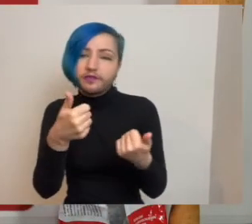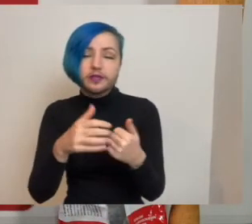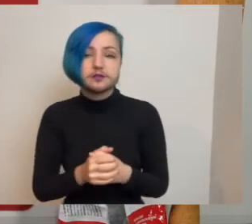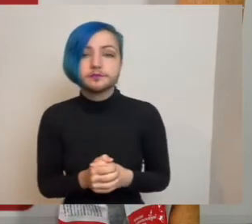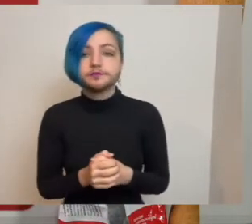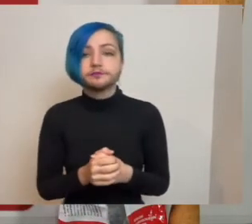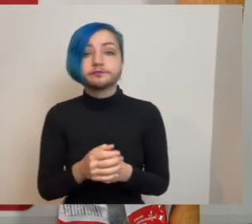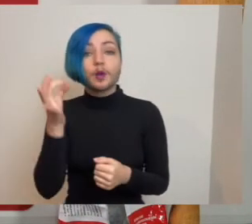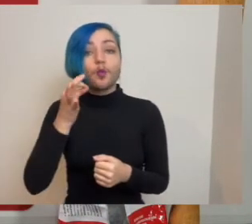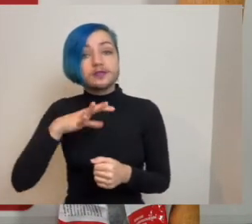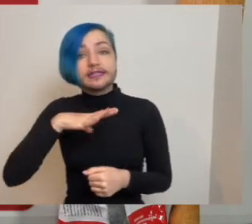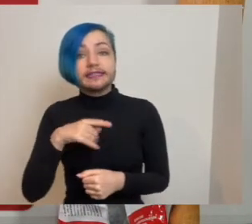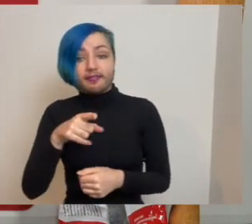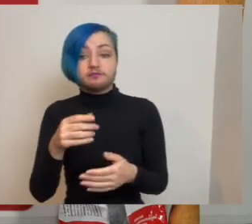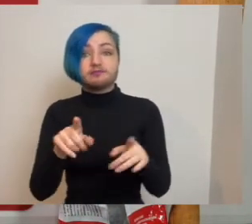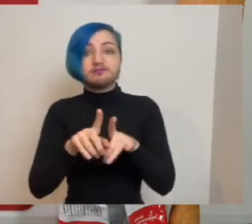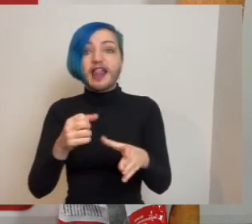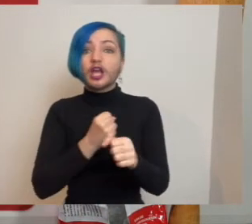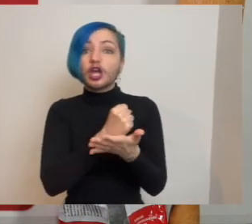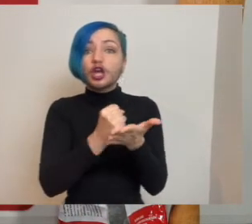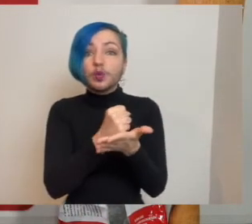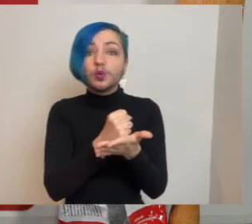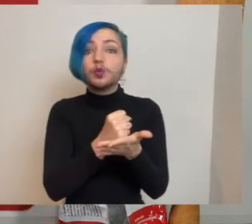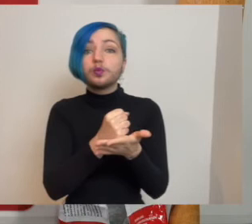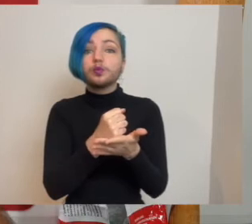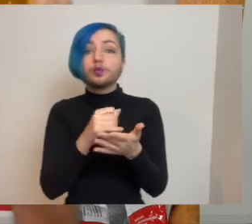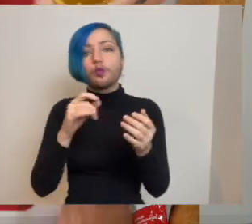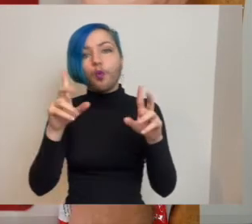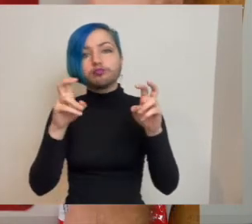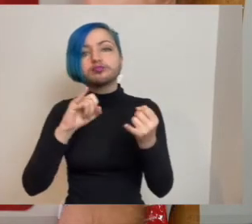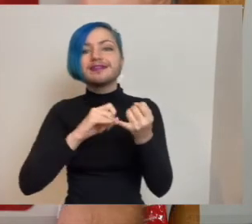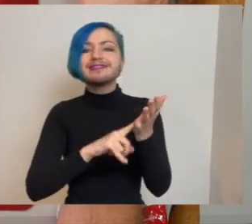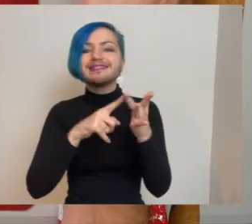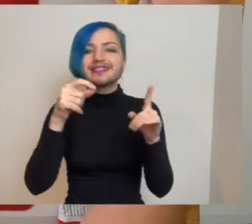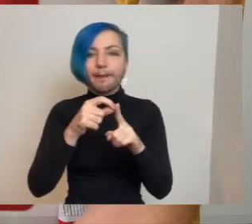A cup of water, that's our glue, our kind of slip, as we're working with the clay.